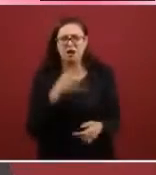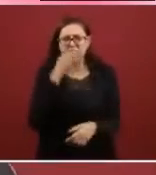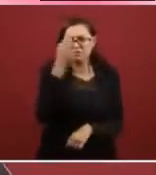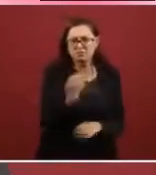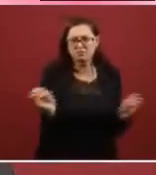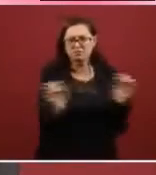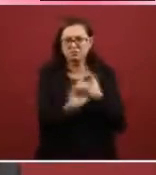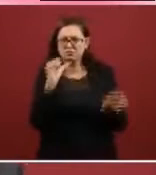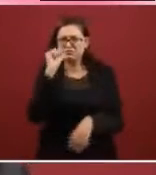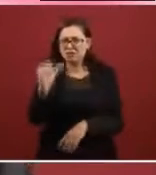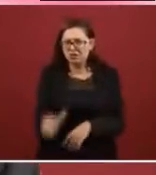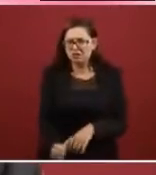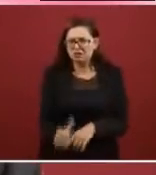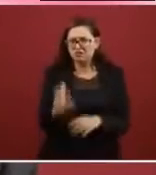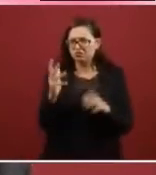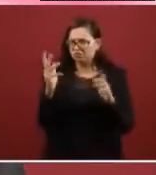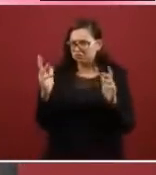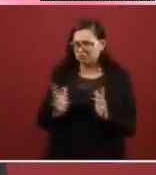have any